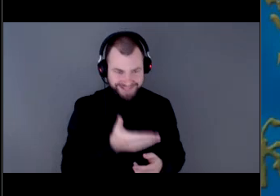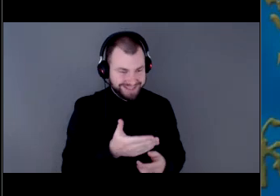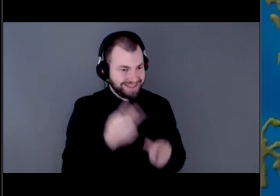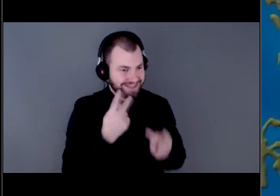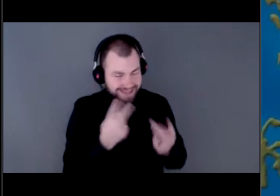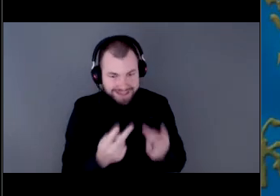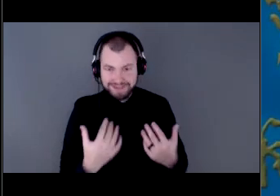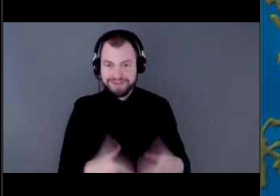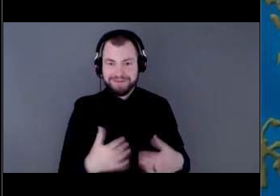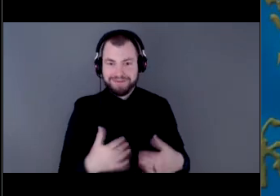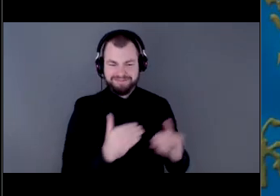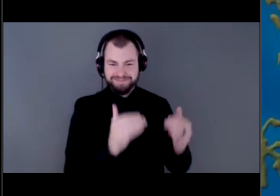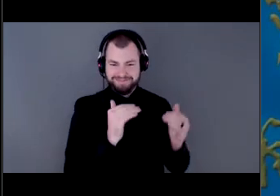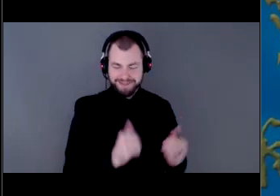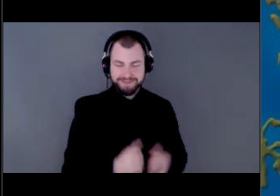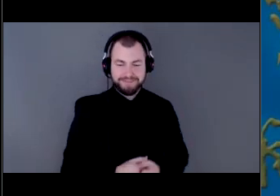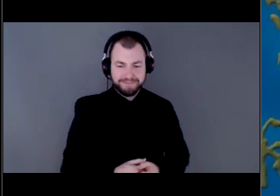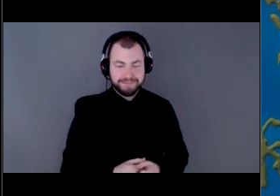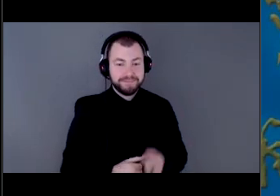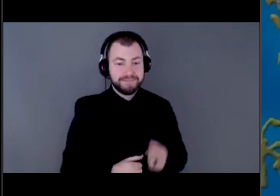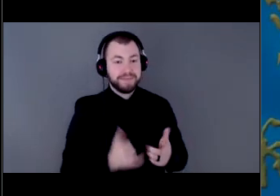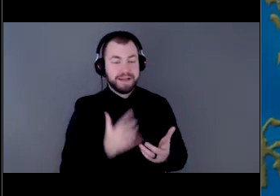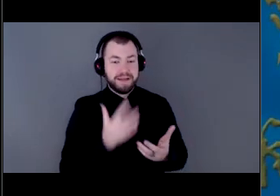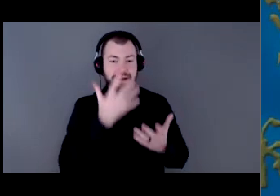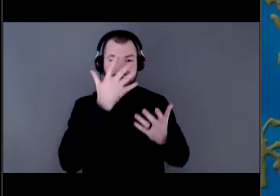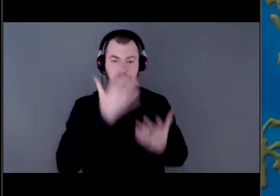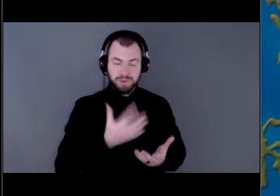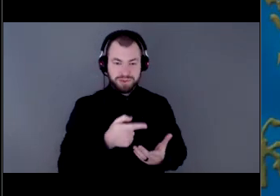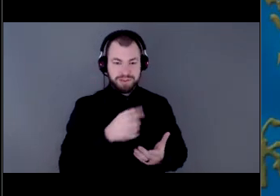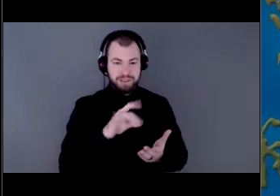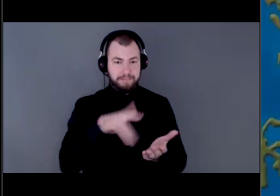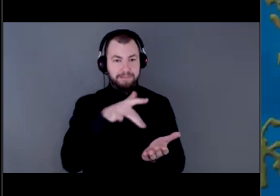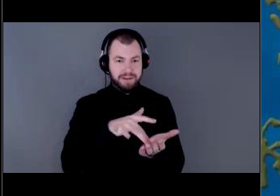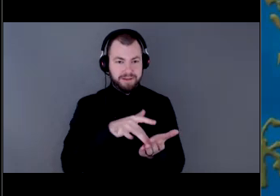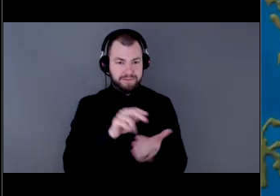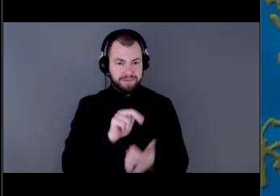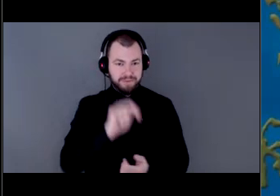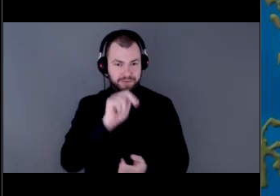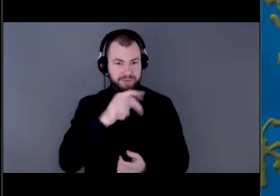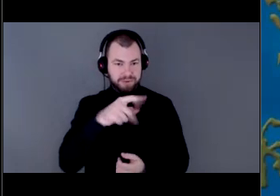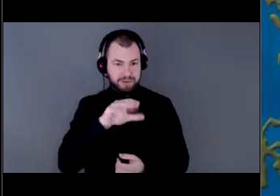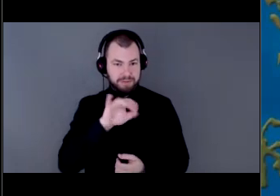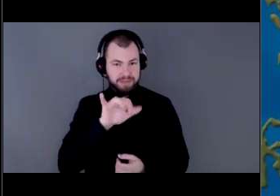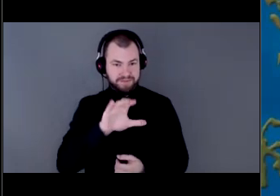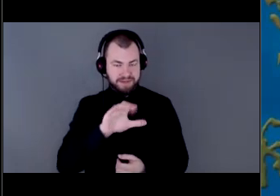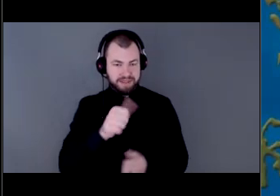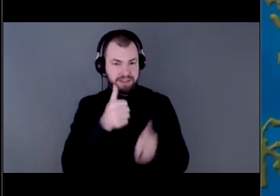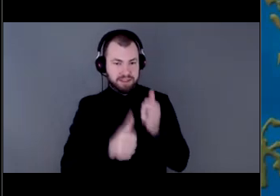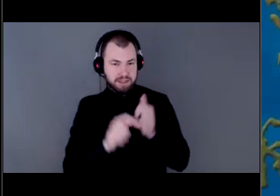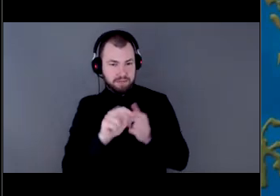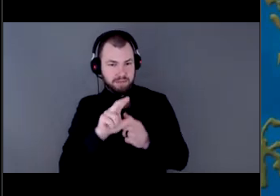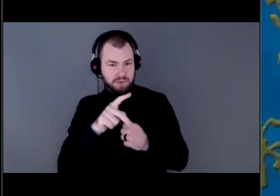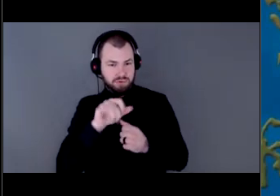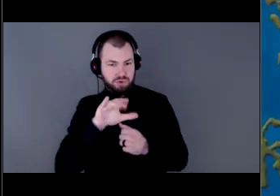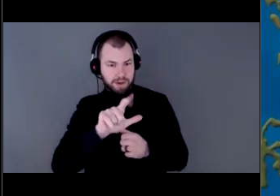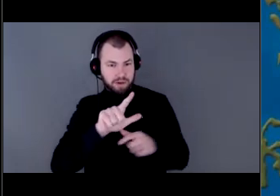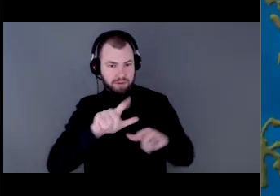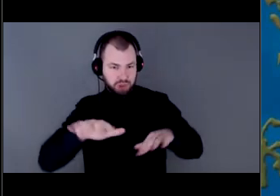By virtue of its unfortunate location in the middle of the North Pacific subtropical gyre, the accumulation of marine